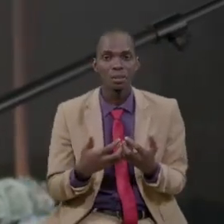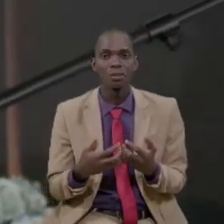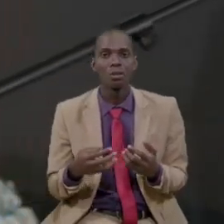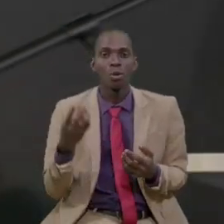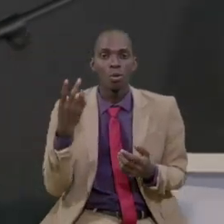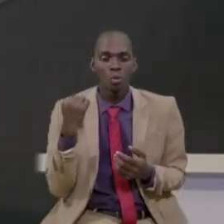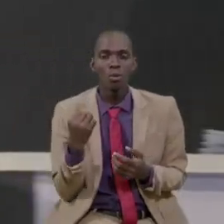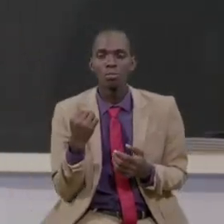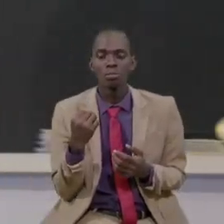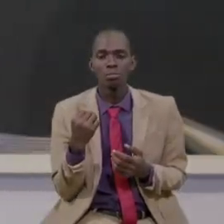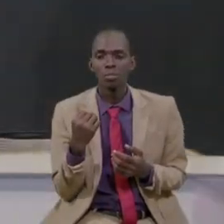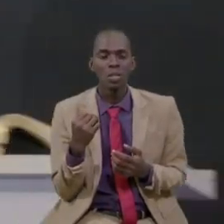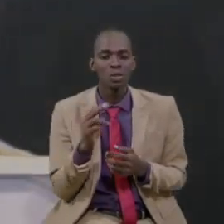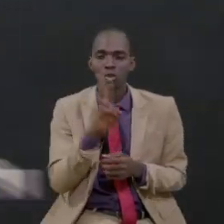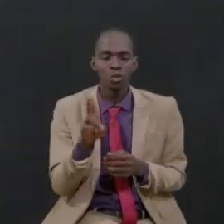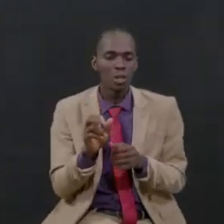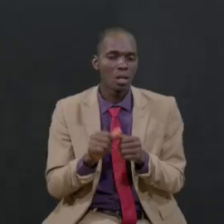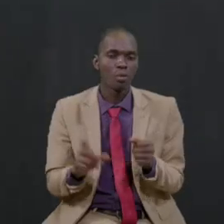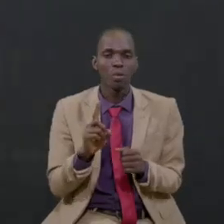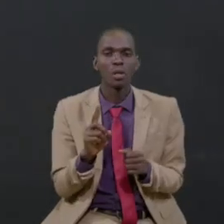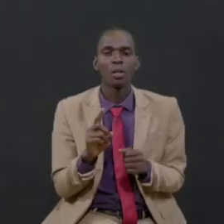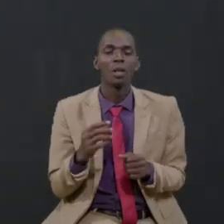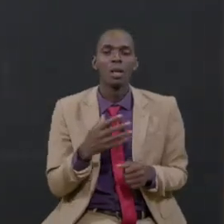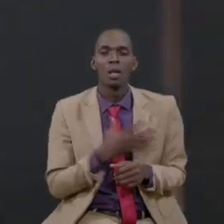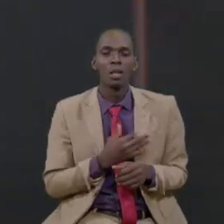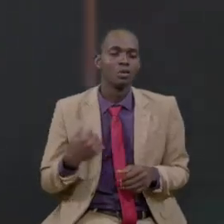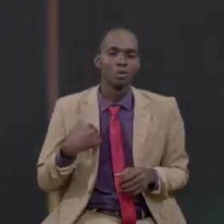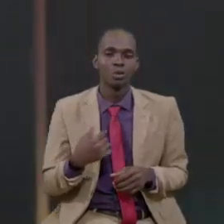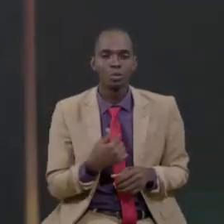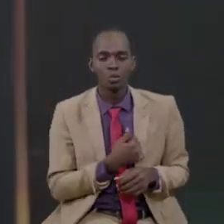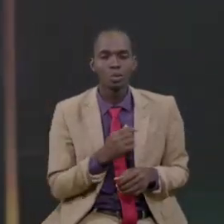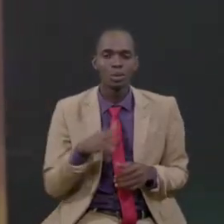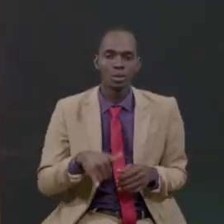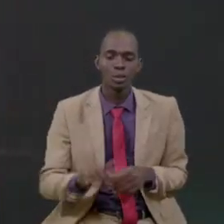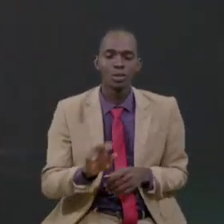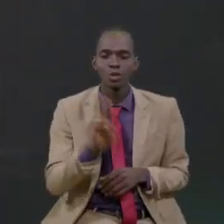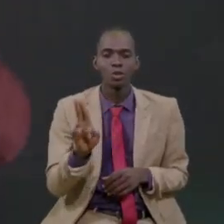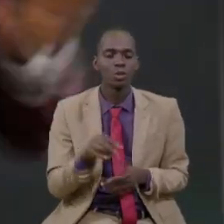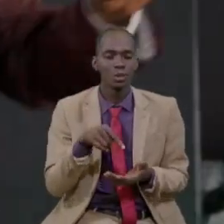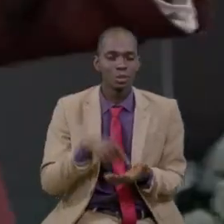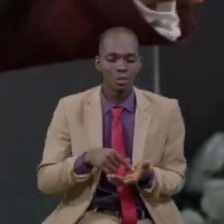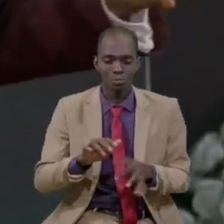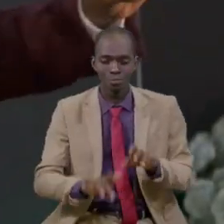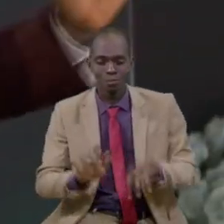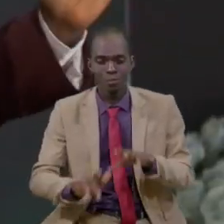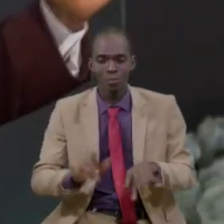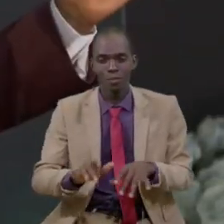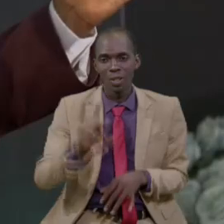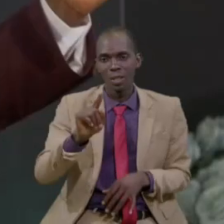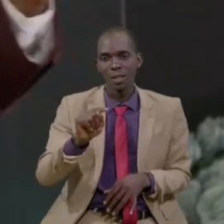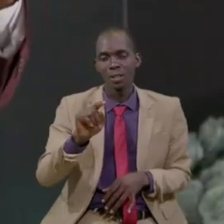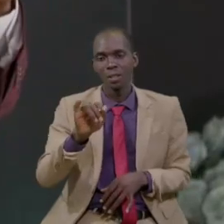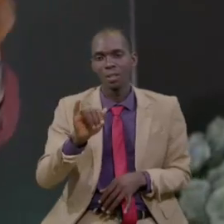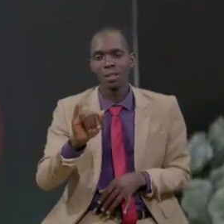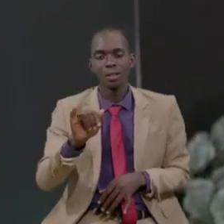everywhere. And we had this manual typewriter we were using in the office that time. And this fellow